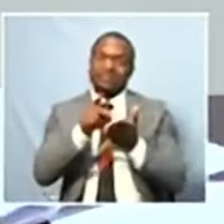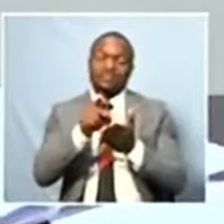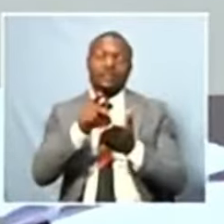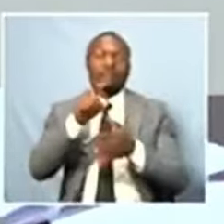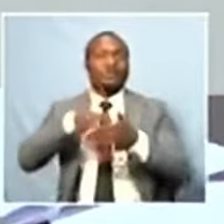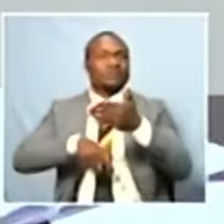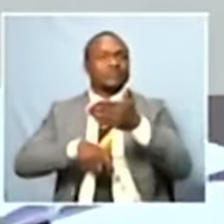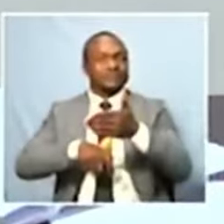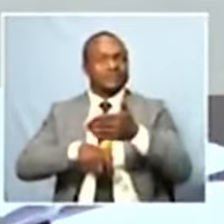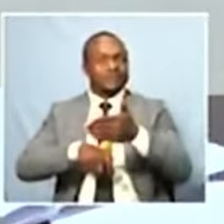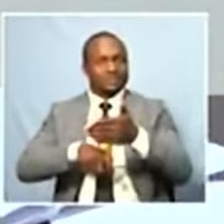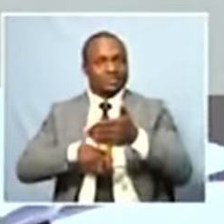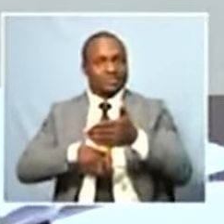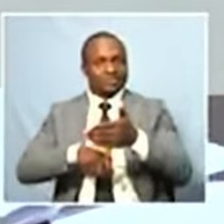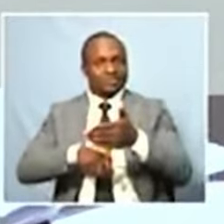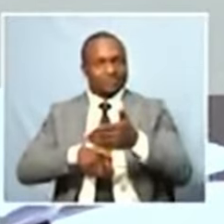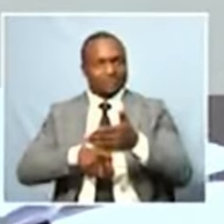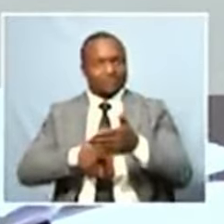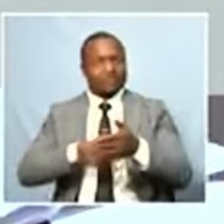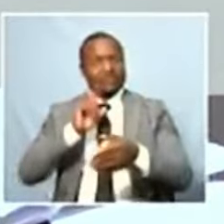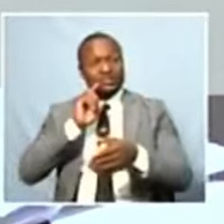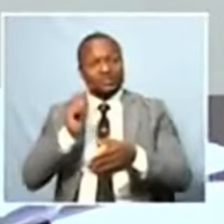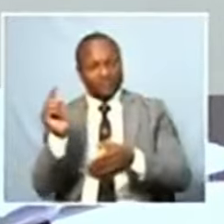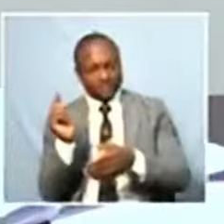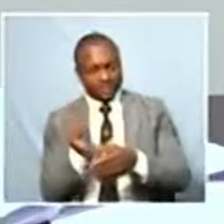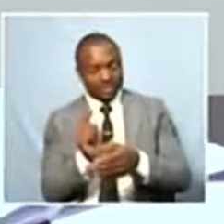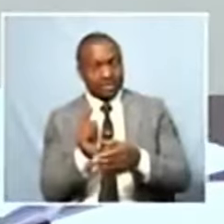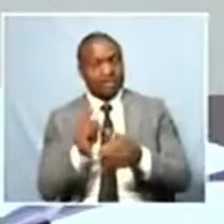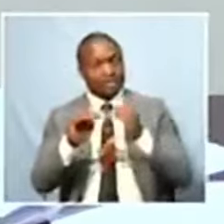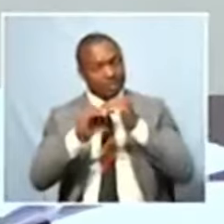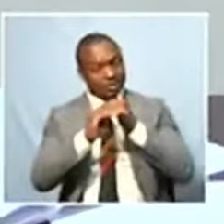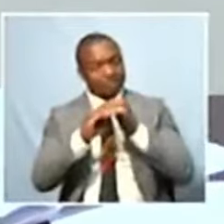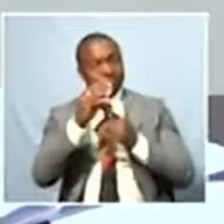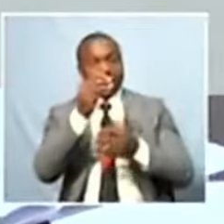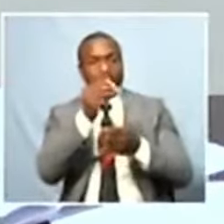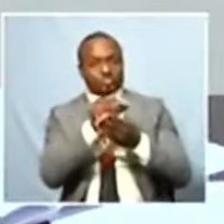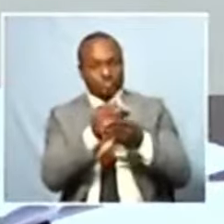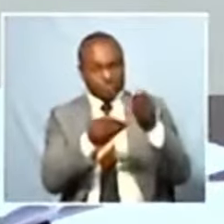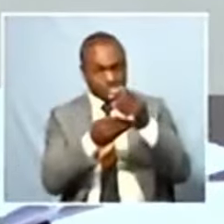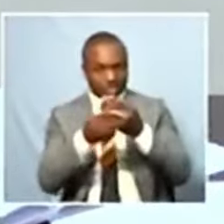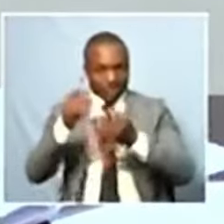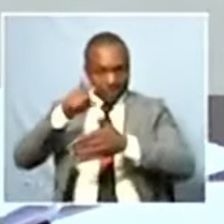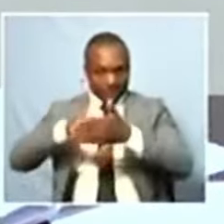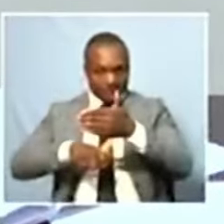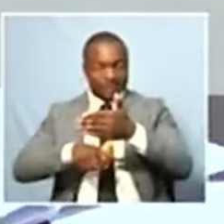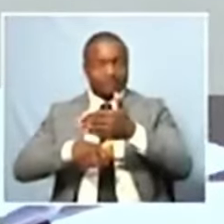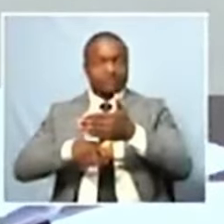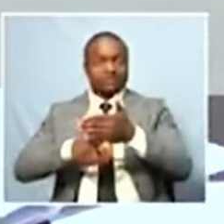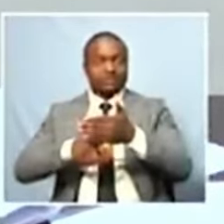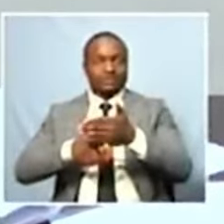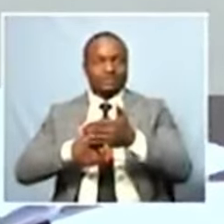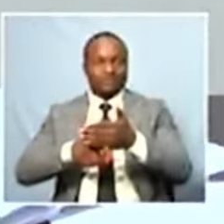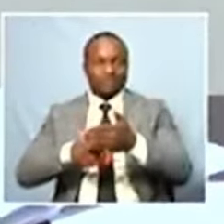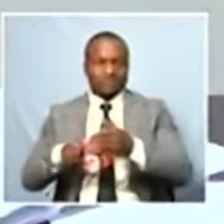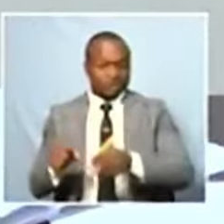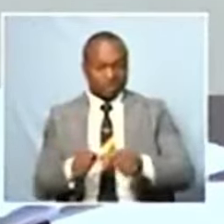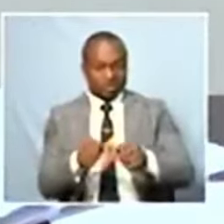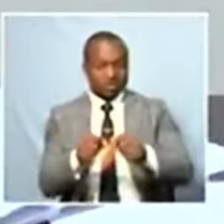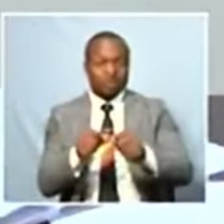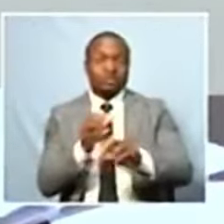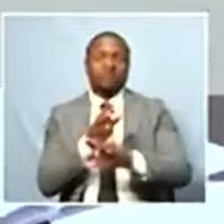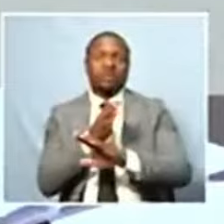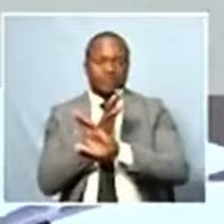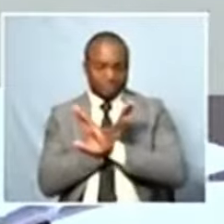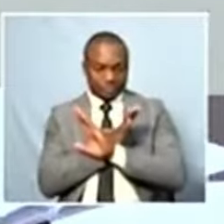model, they must come on an equitable platform where they're equally contributing to the tax framework in the country. I think that's the whole